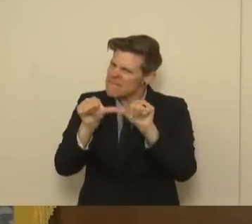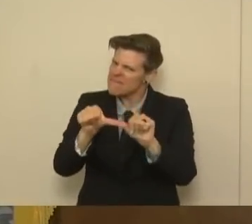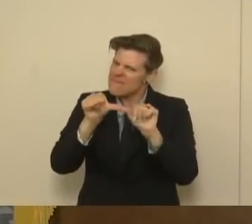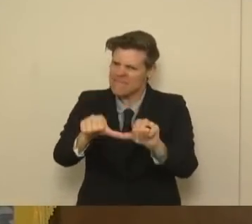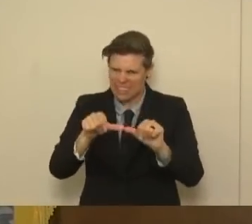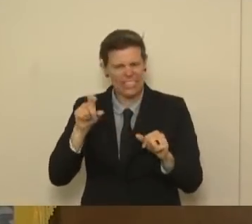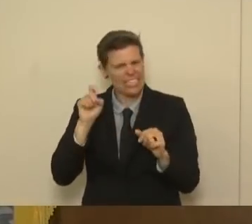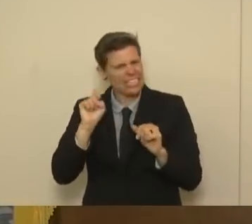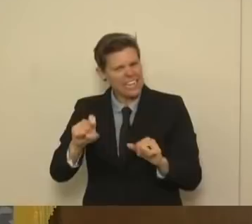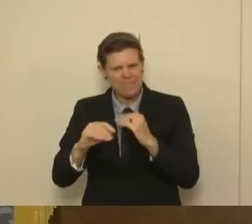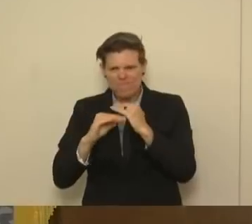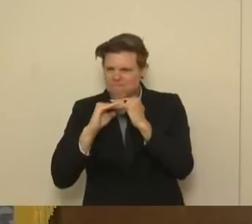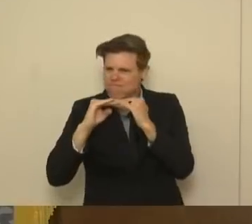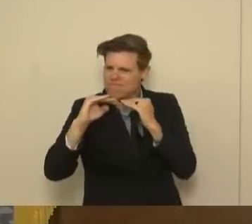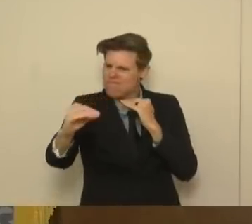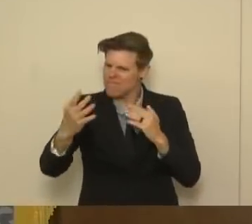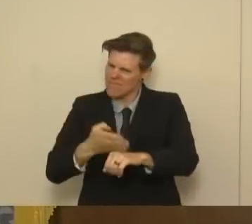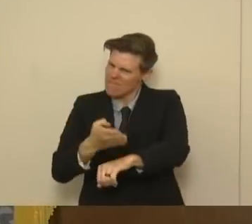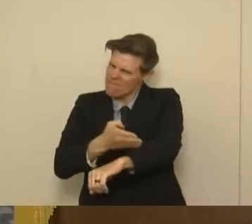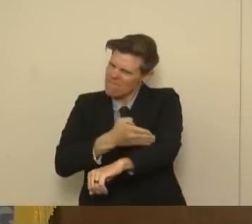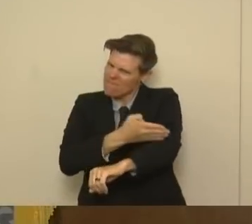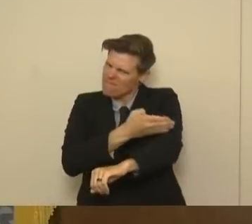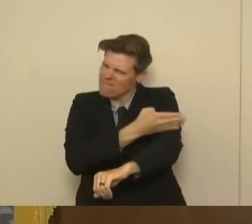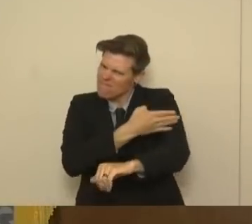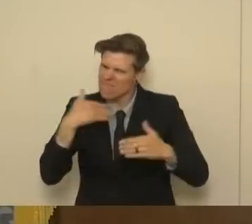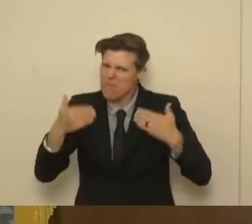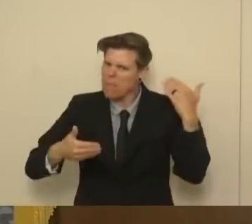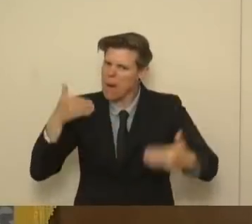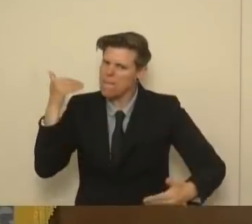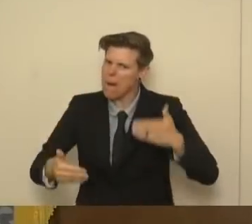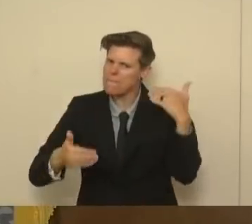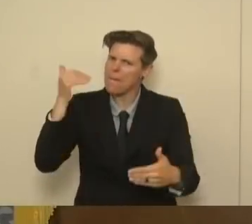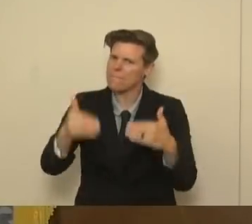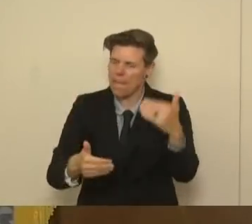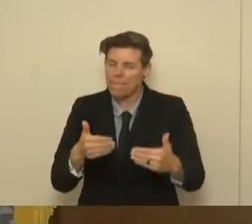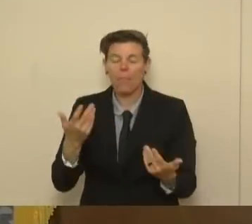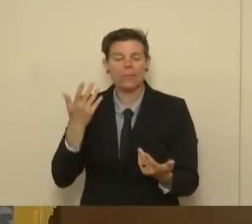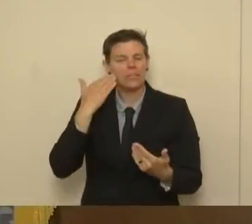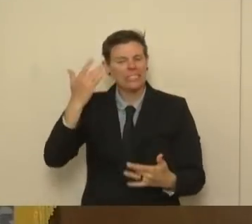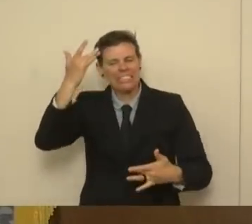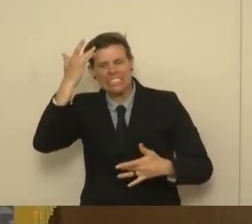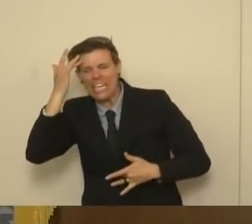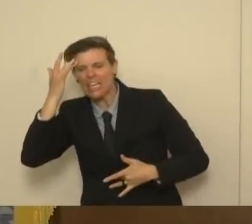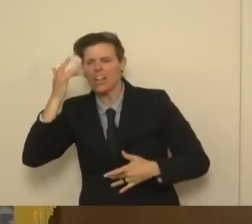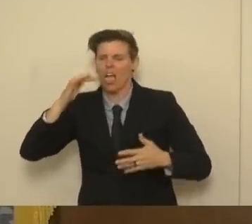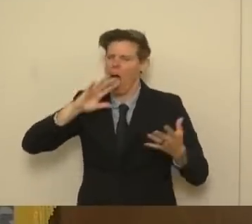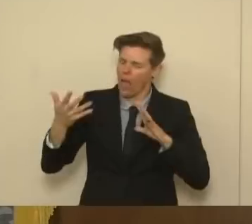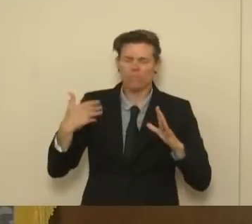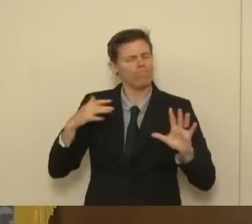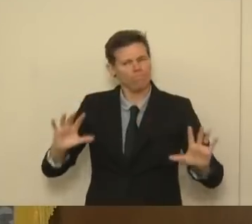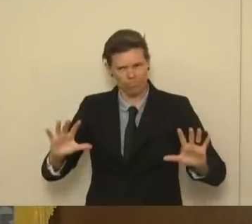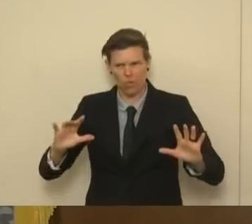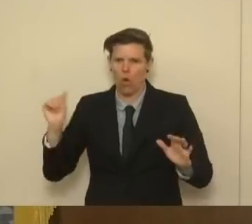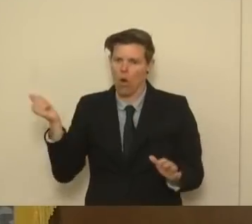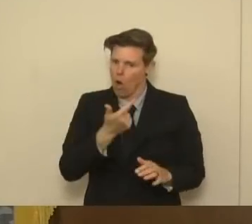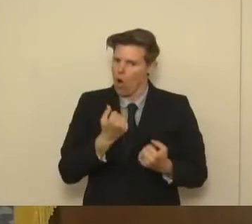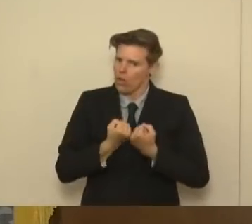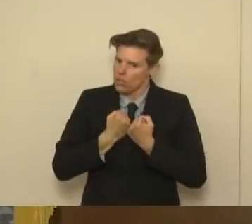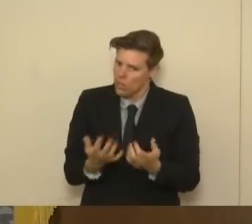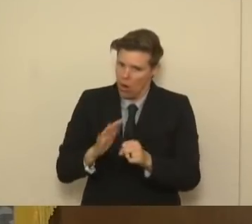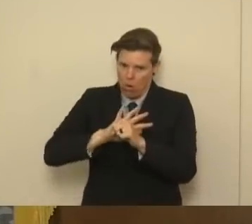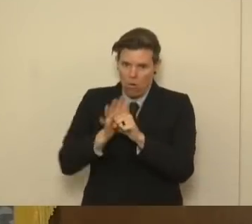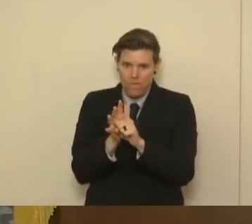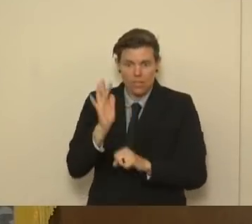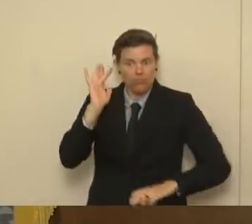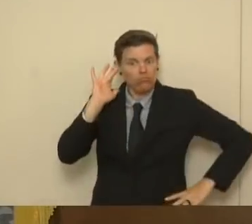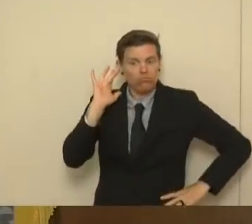to keep going. We have to keep running no matter how exhausted, and we're all COVID tired. It is a real thing. The